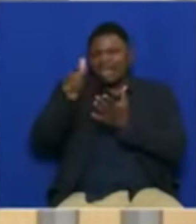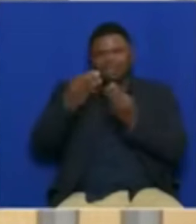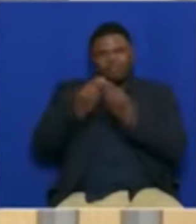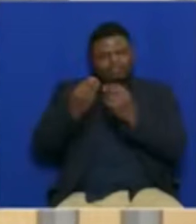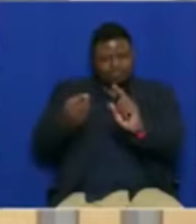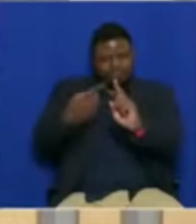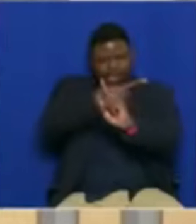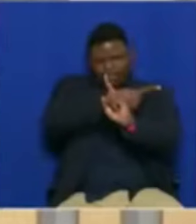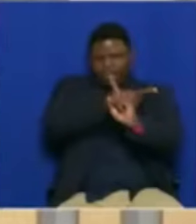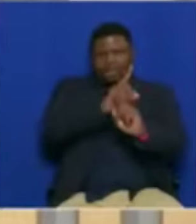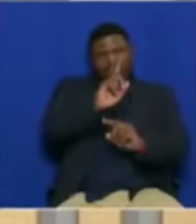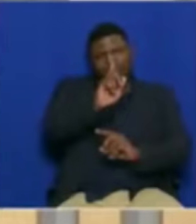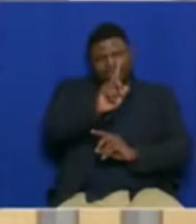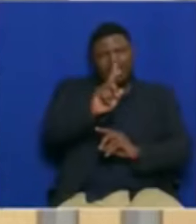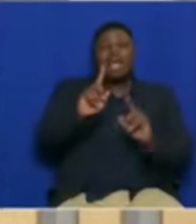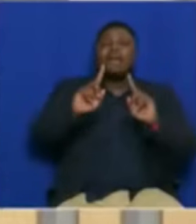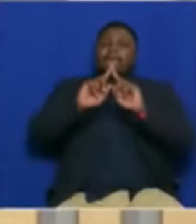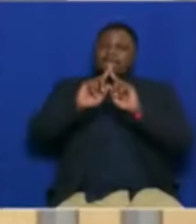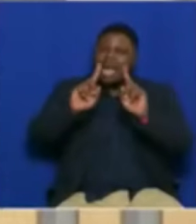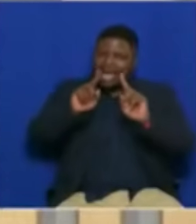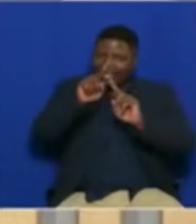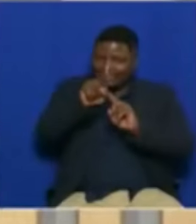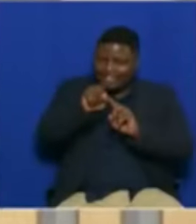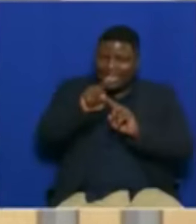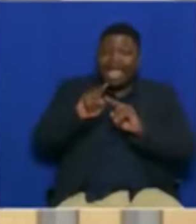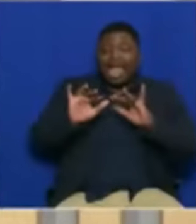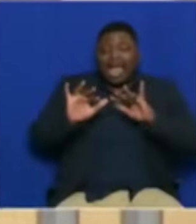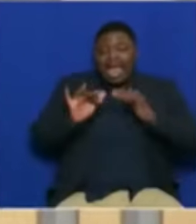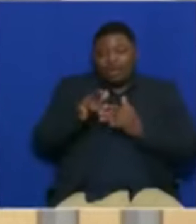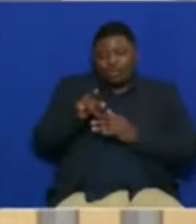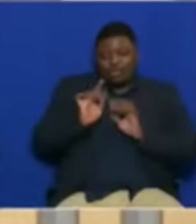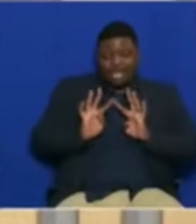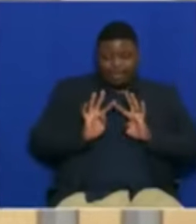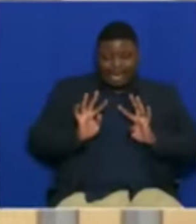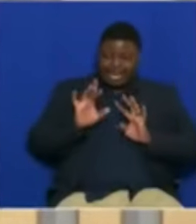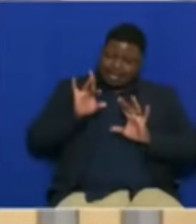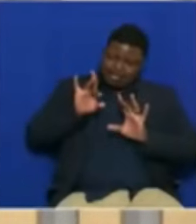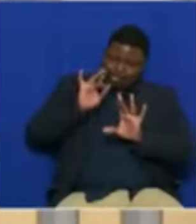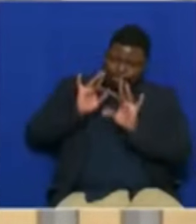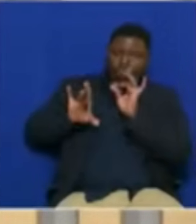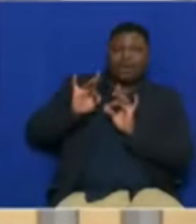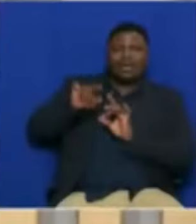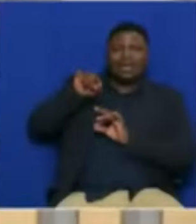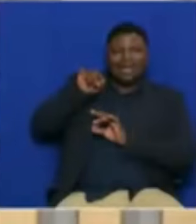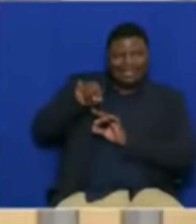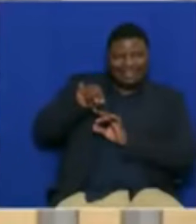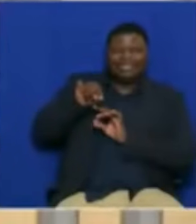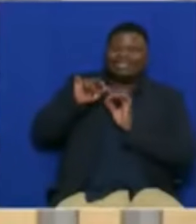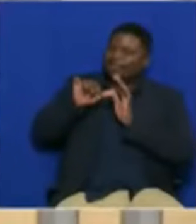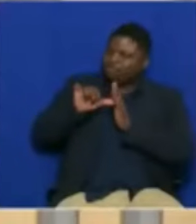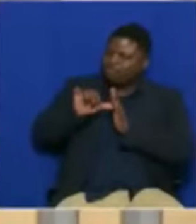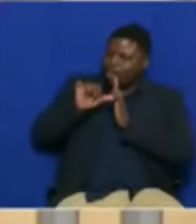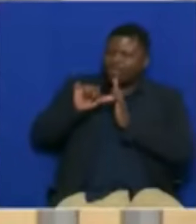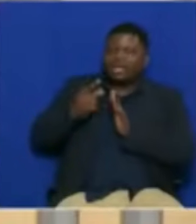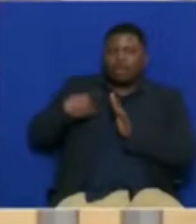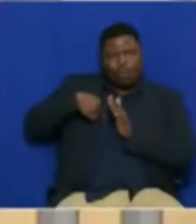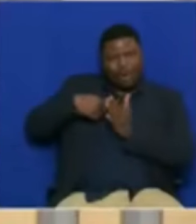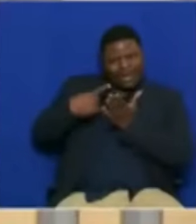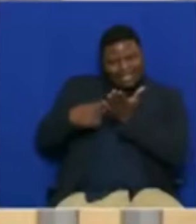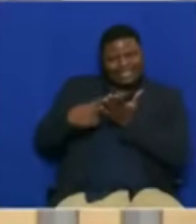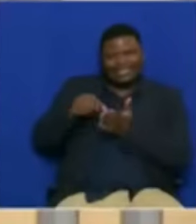the constitution of the panel, and that in your application for a warrant, it was important